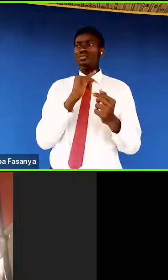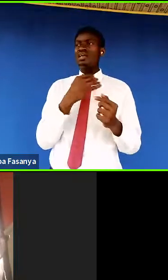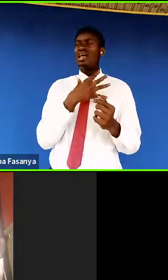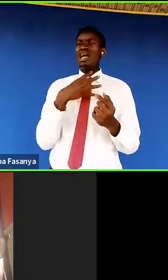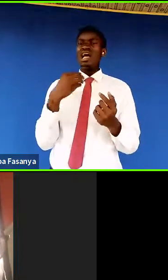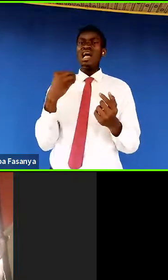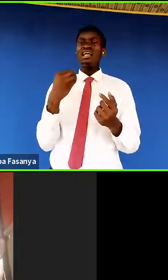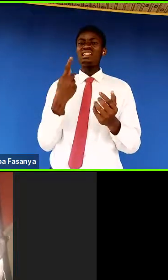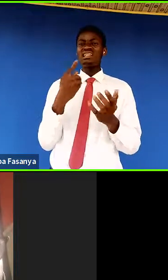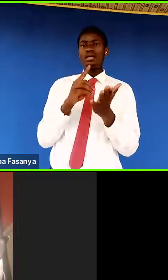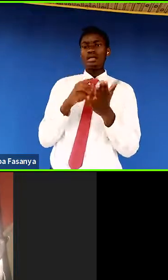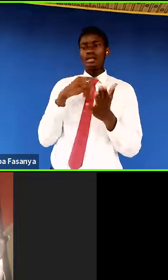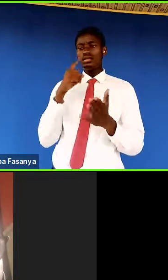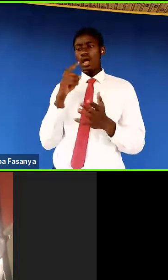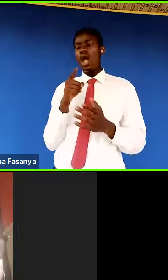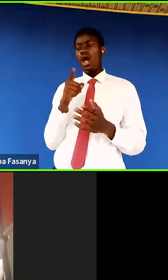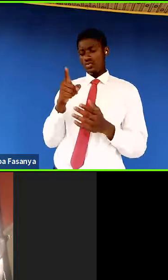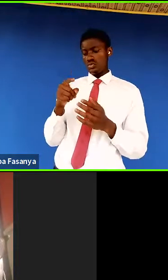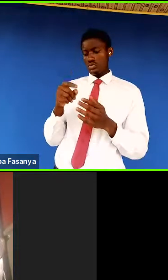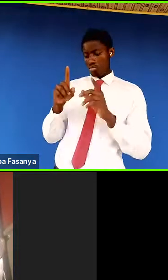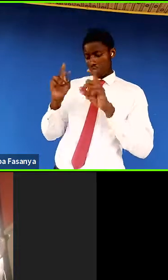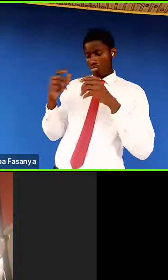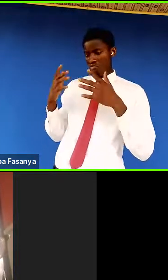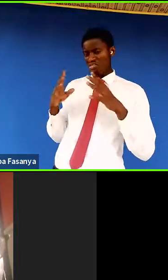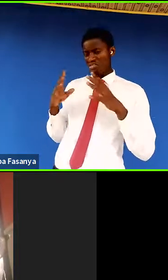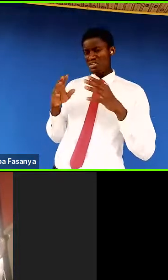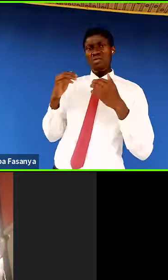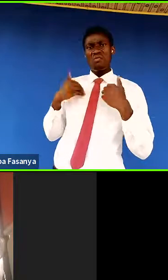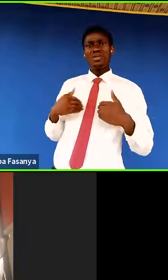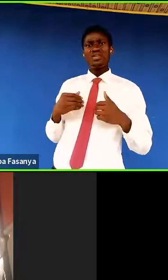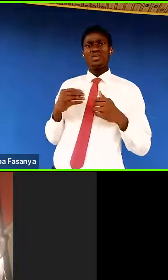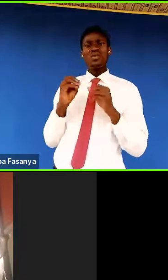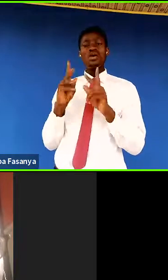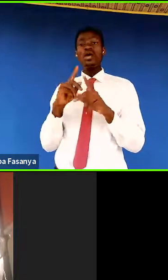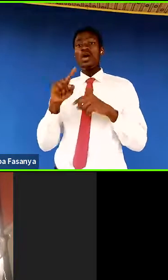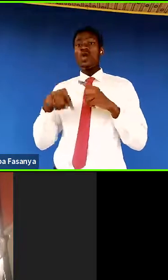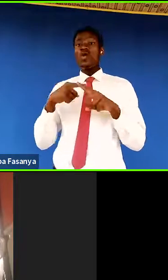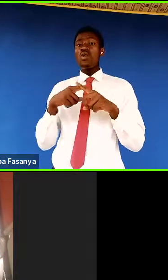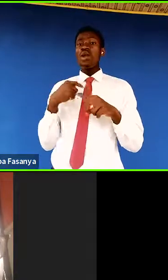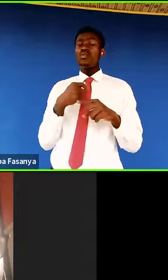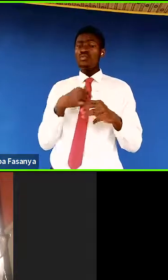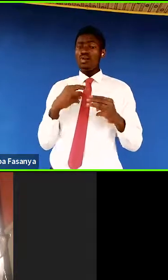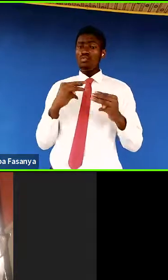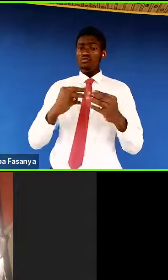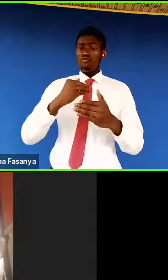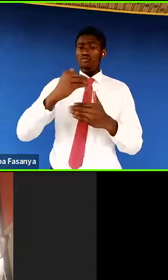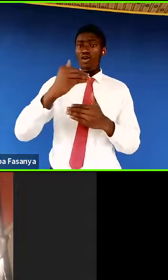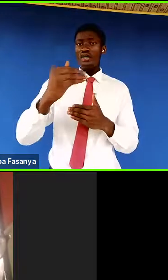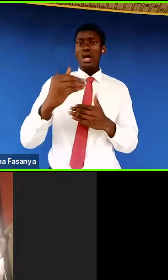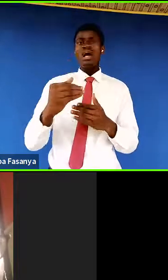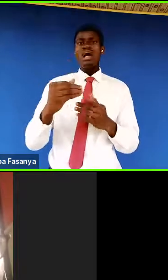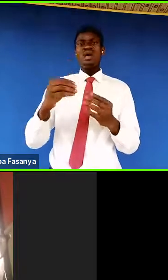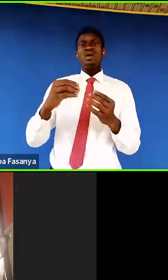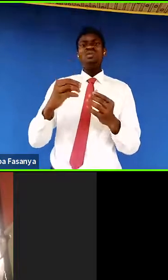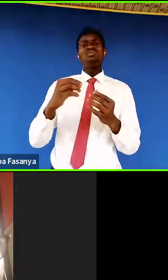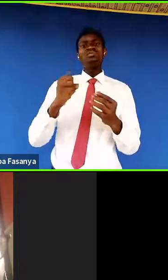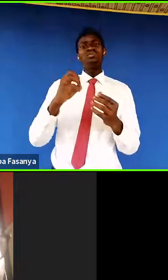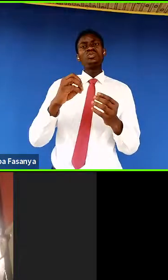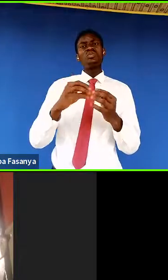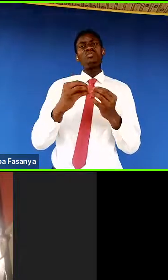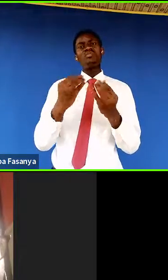doctor says you're okay. We could probe further, and when we probe further, there are so many other tests that can be done to know